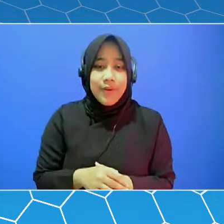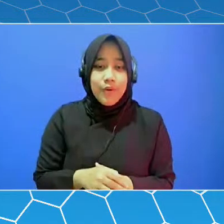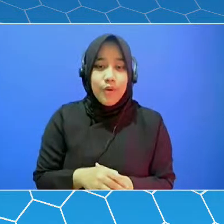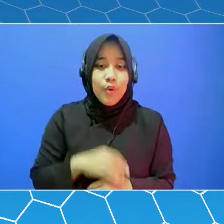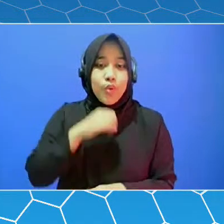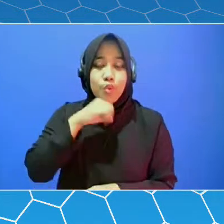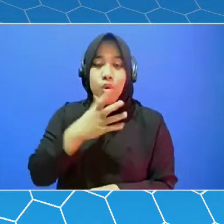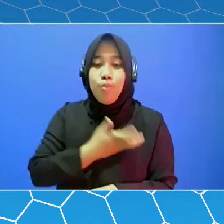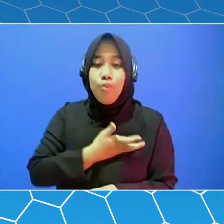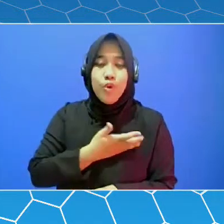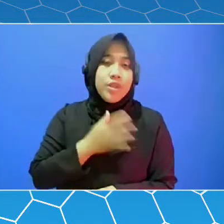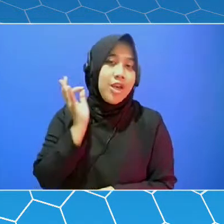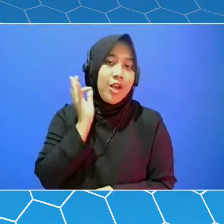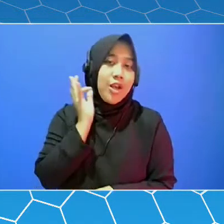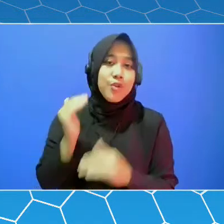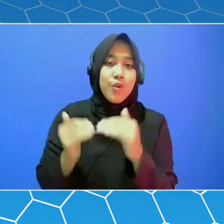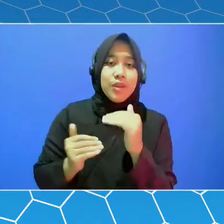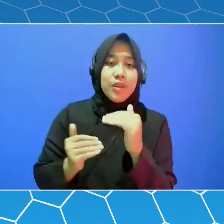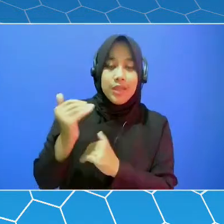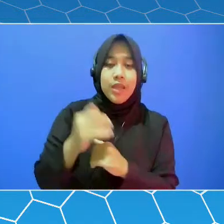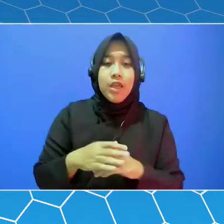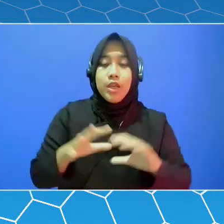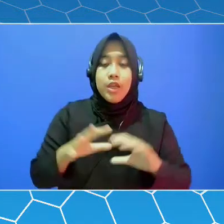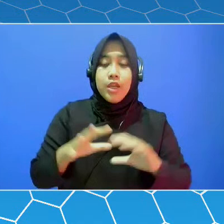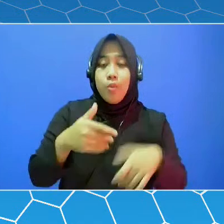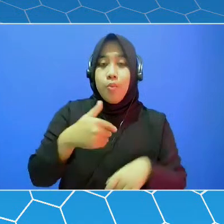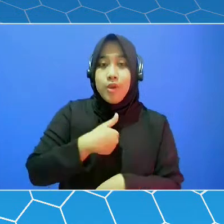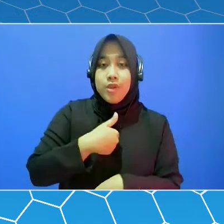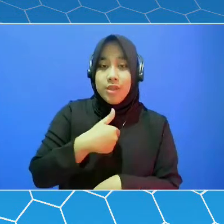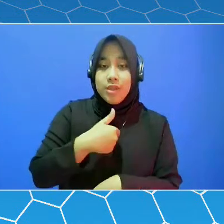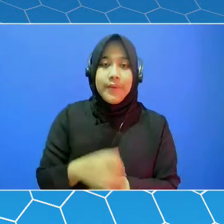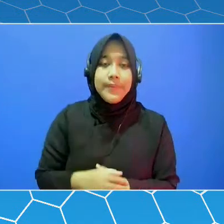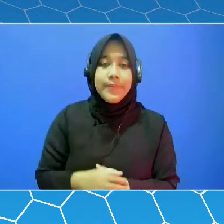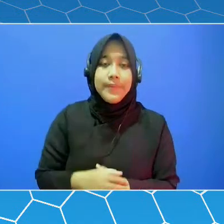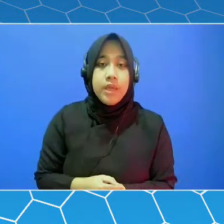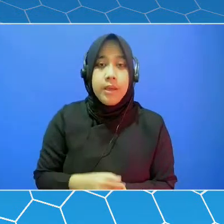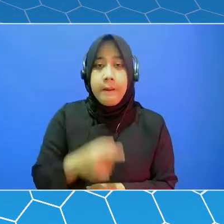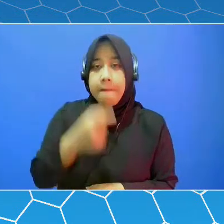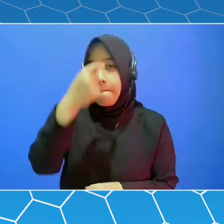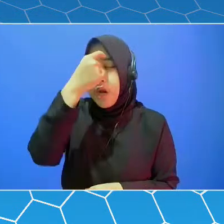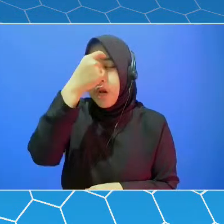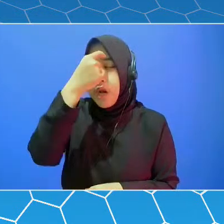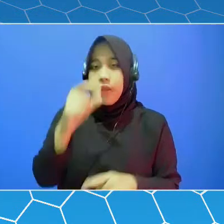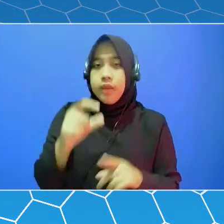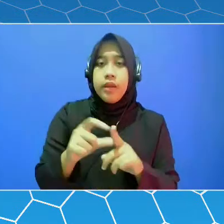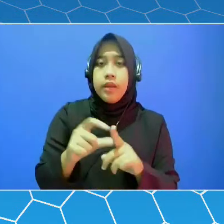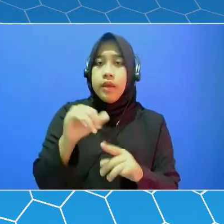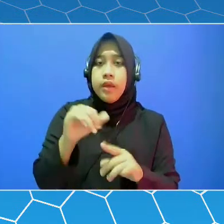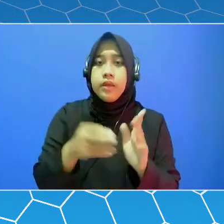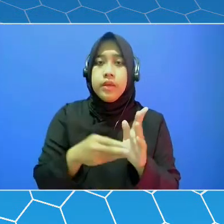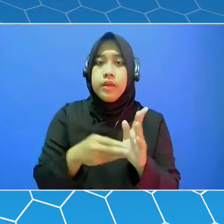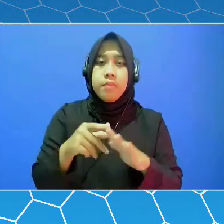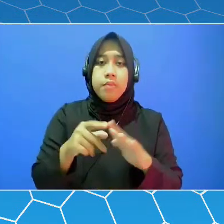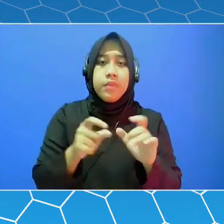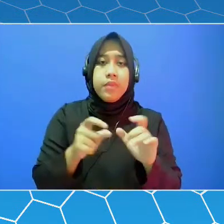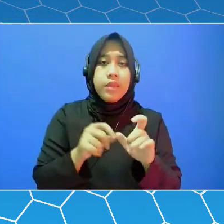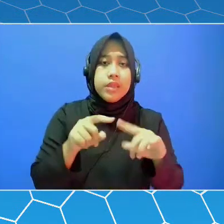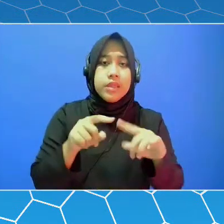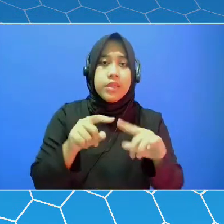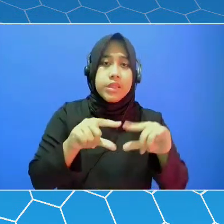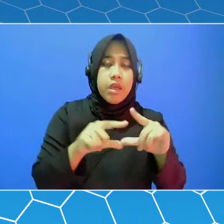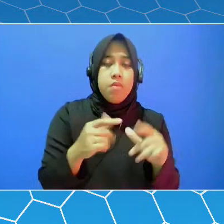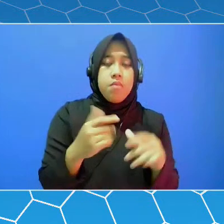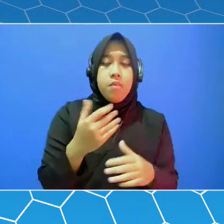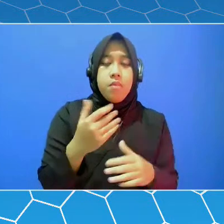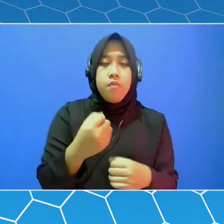also in my field in dementia care, several factors affected current overall rise of outpatient visits